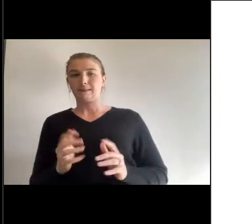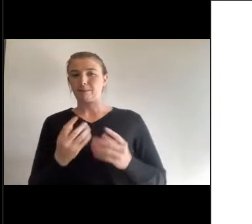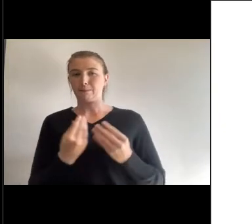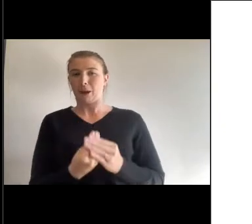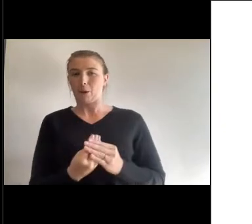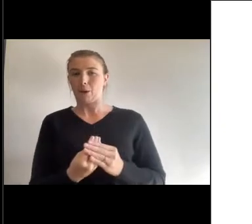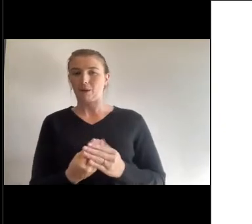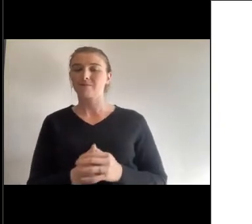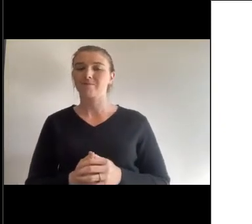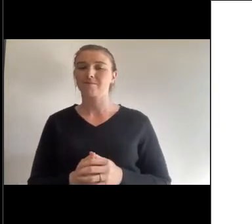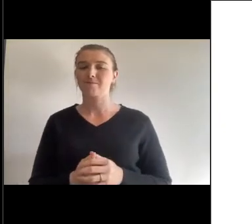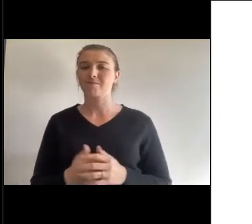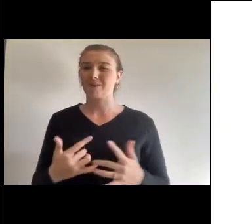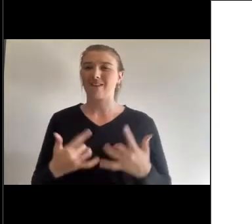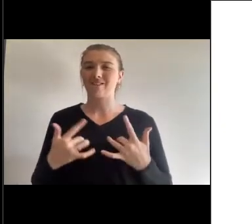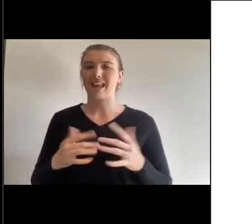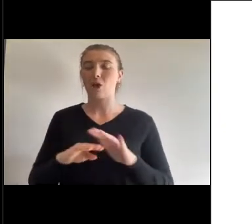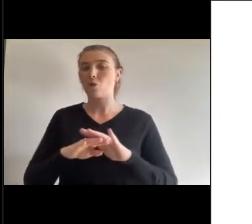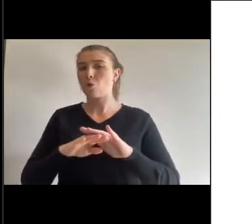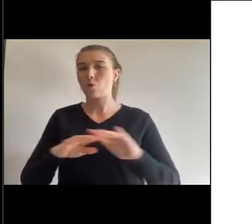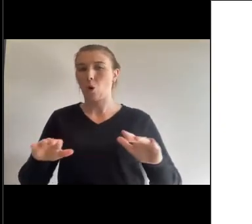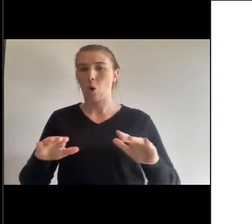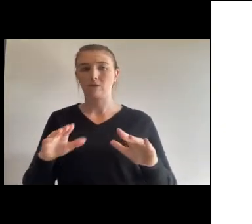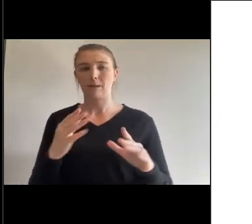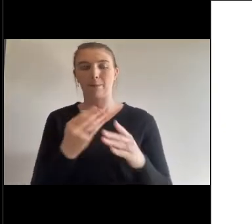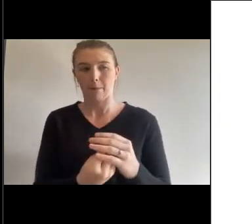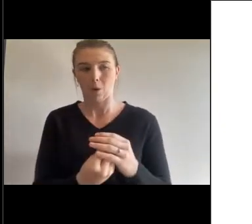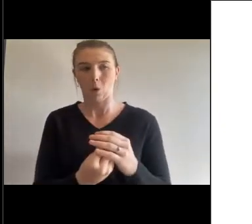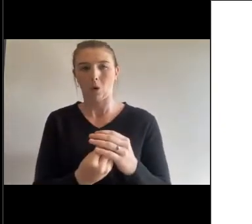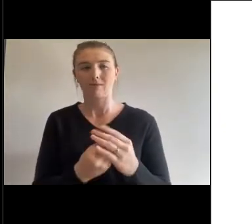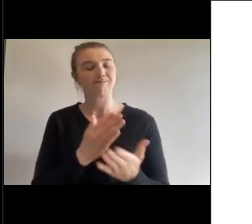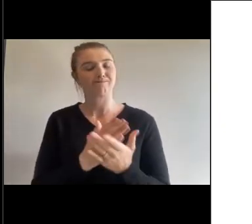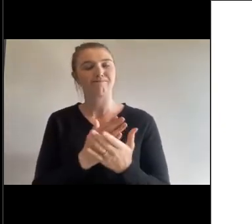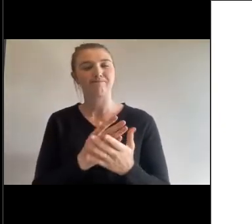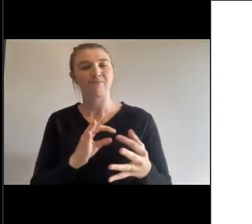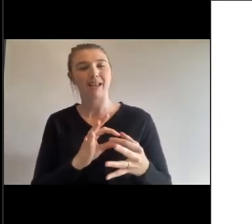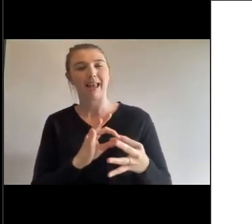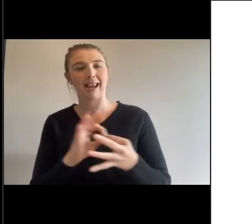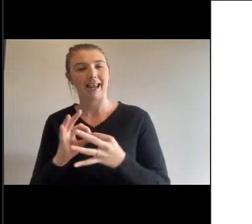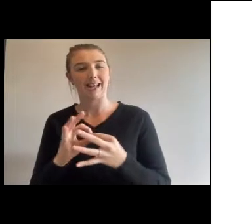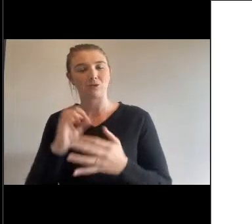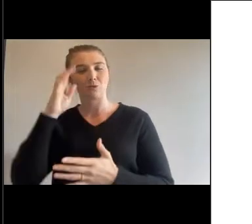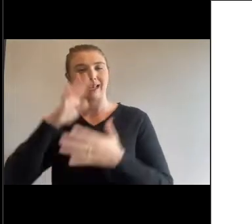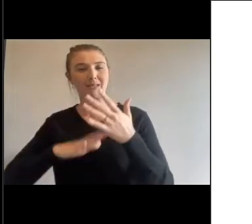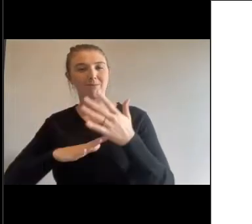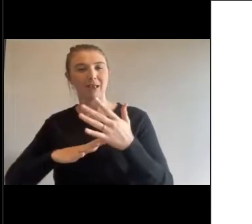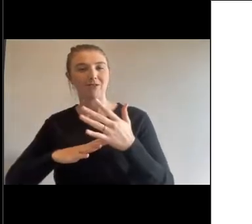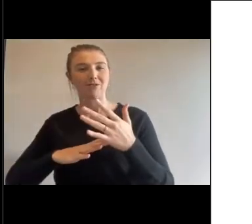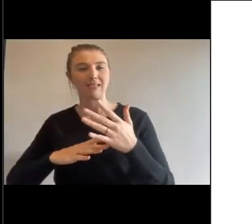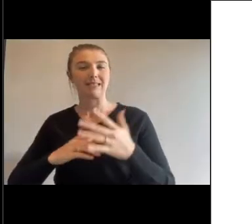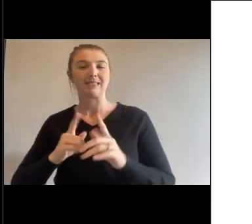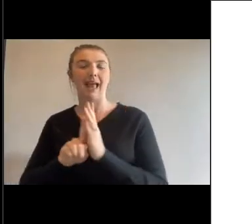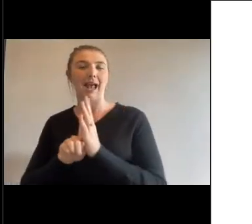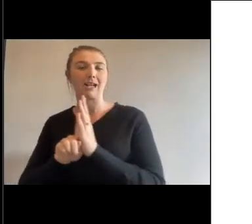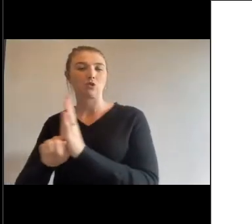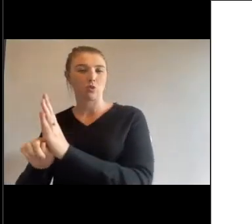that experiences of not belonging are often closely associated with experiences of